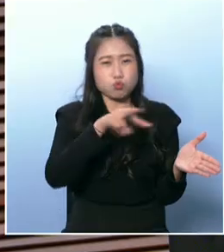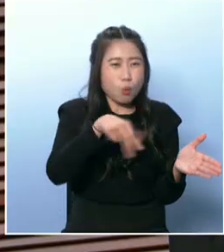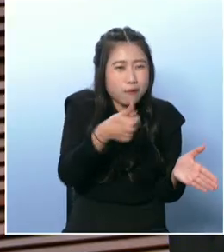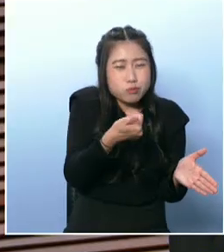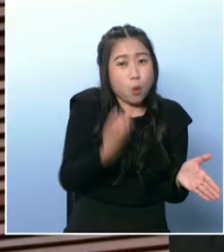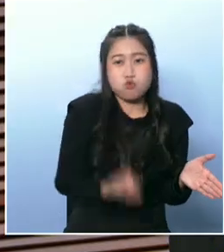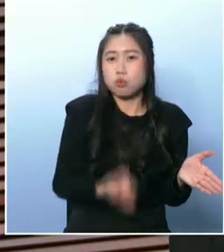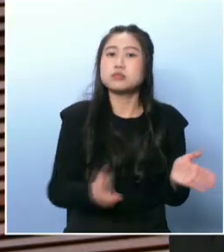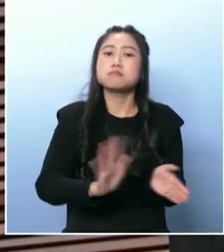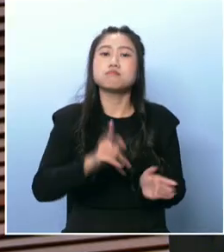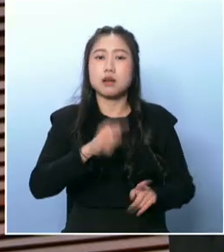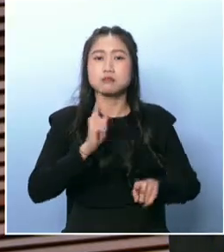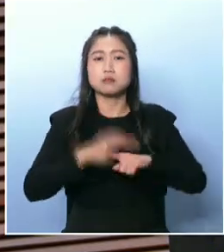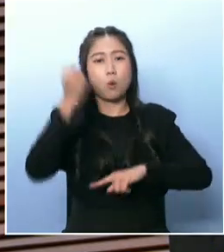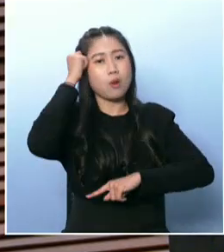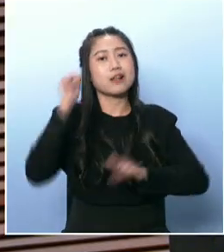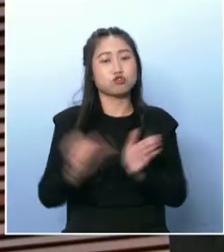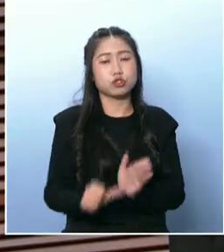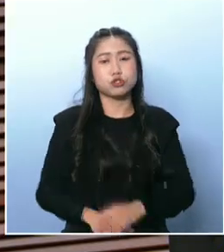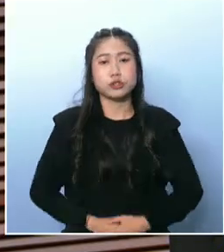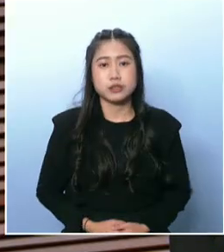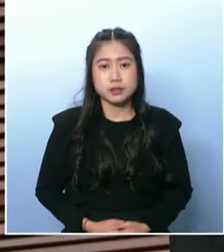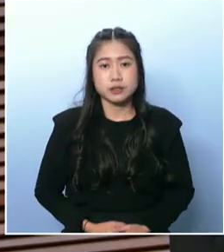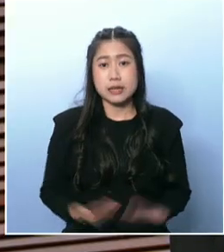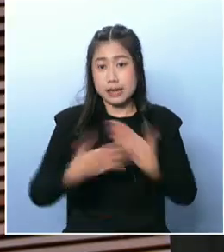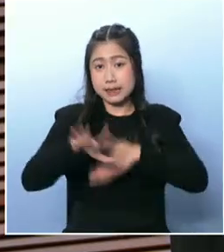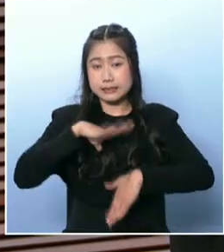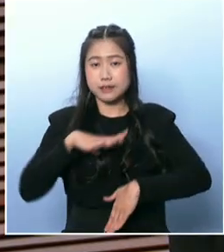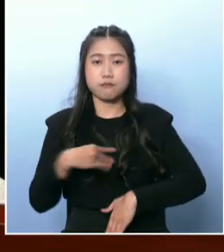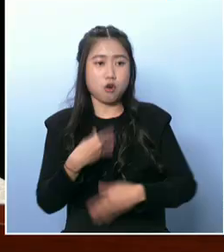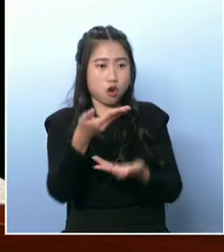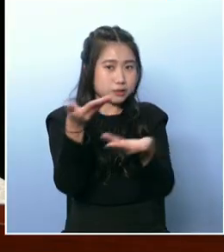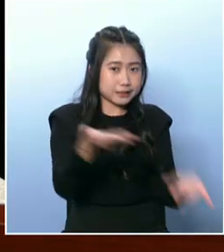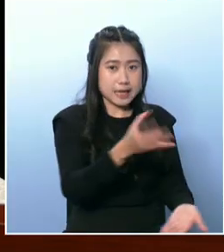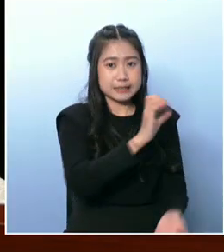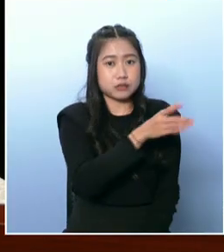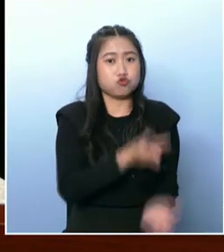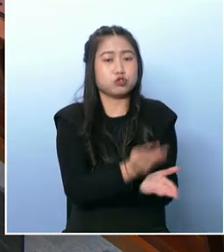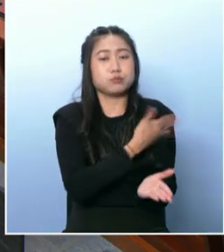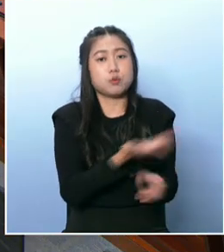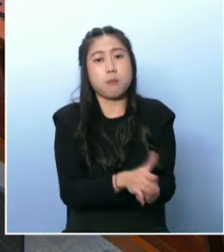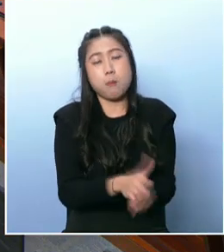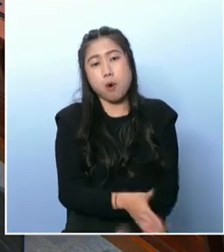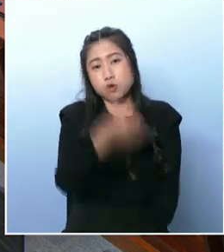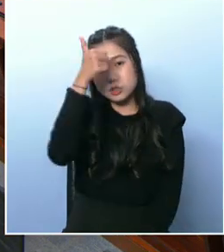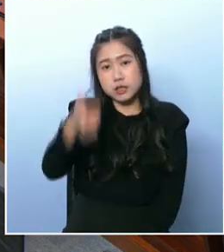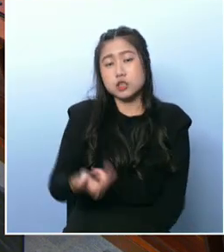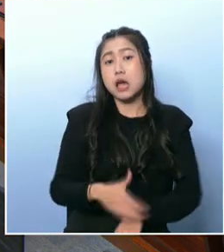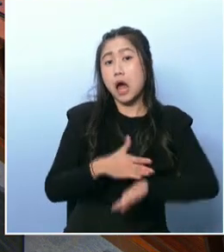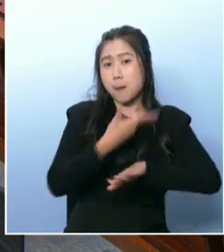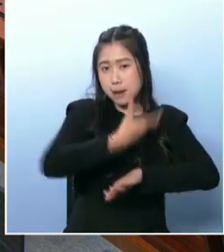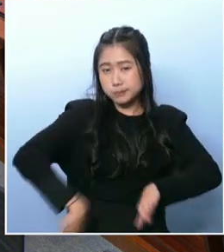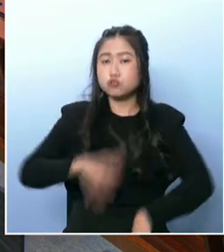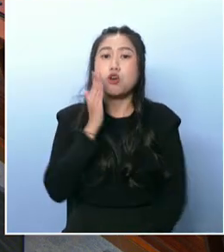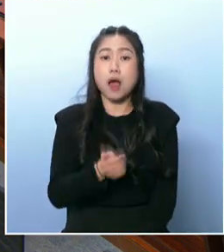So that's why it is difficult for us to purchase such places. I will defer to the Commissioner for supplementary